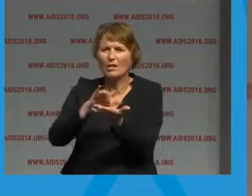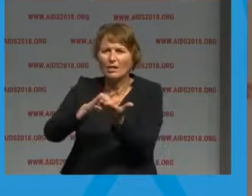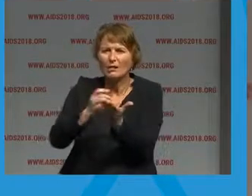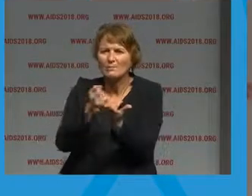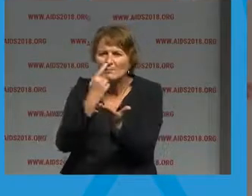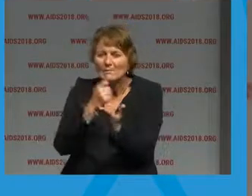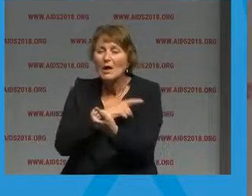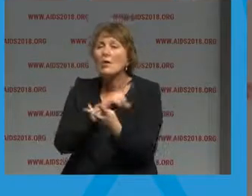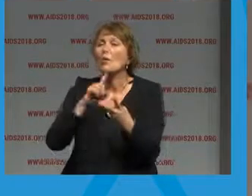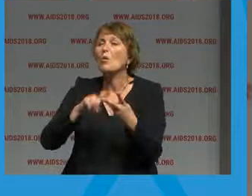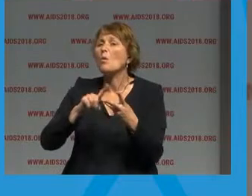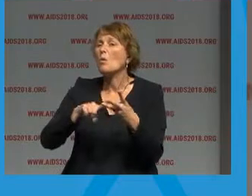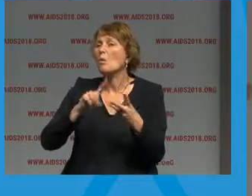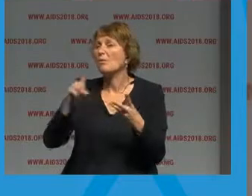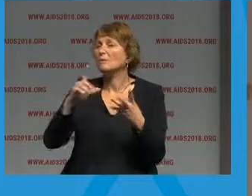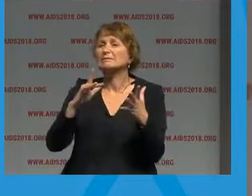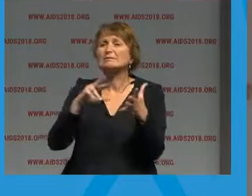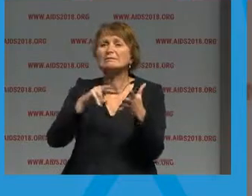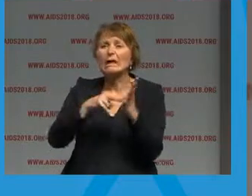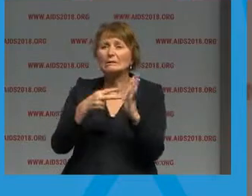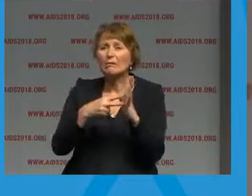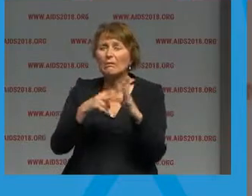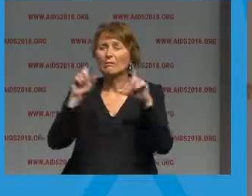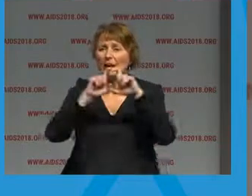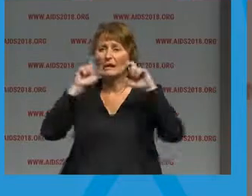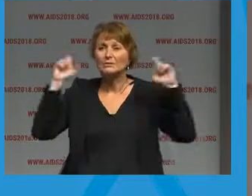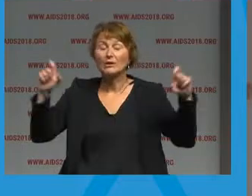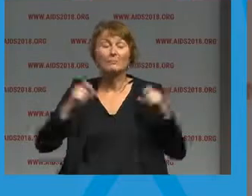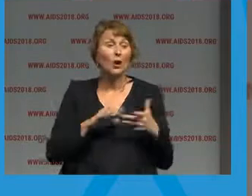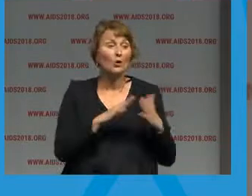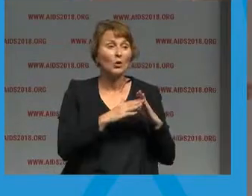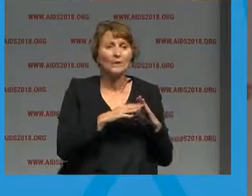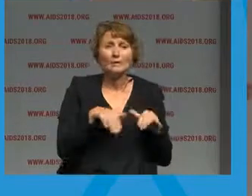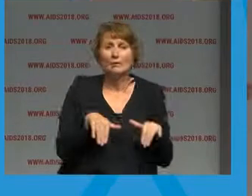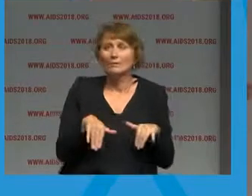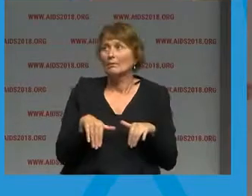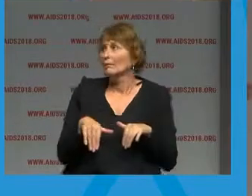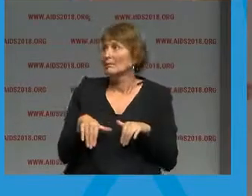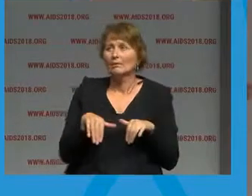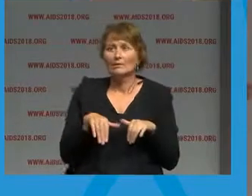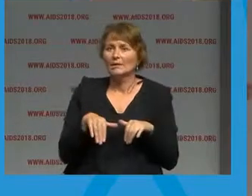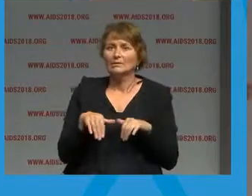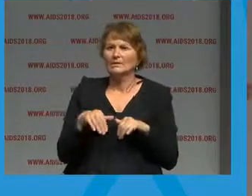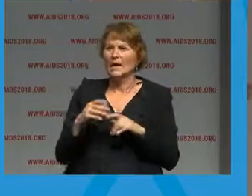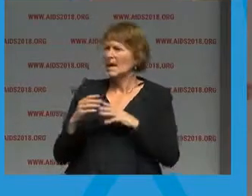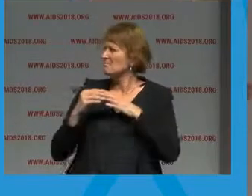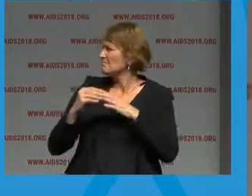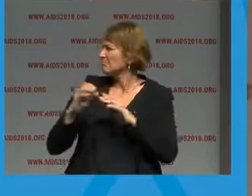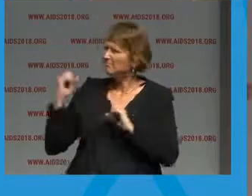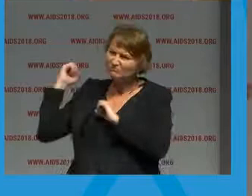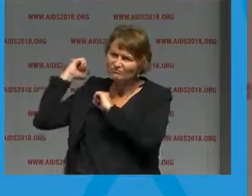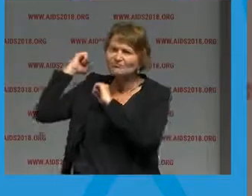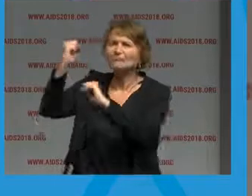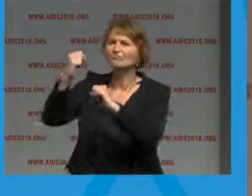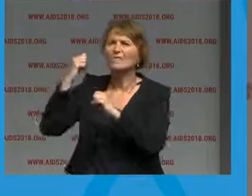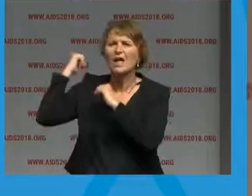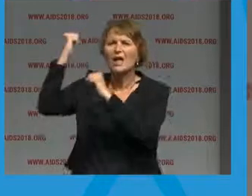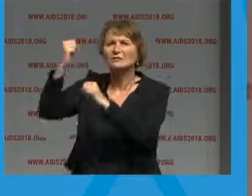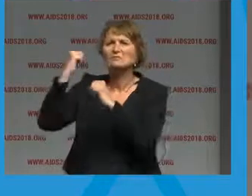technical agencies, but not by the community. It's not a community-led